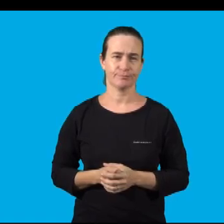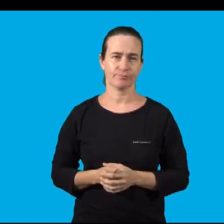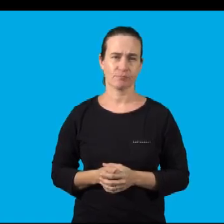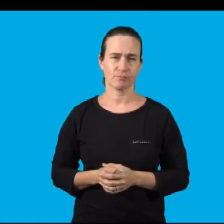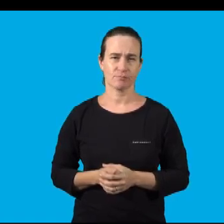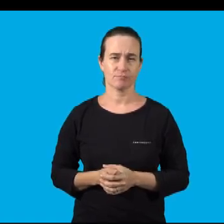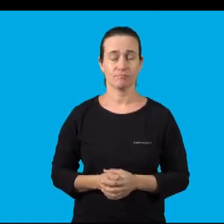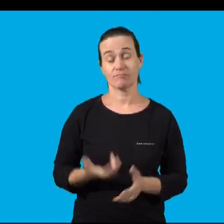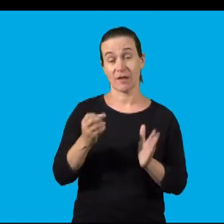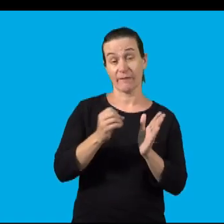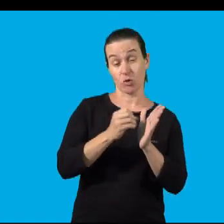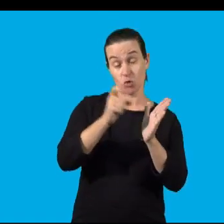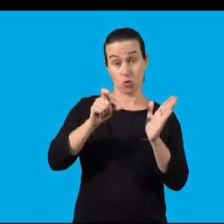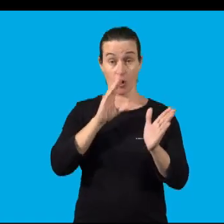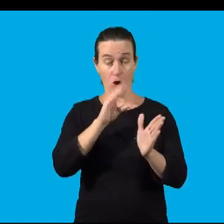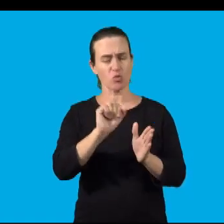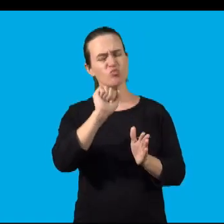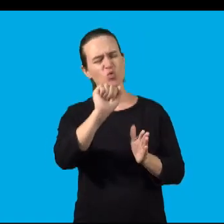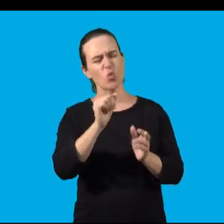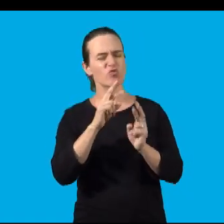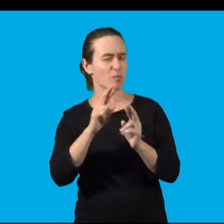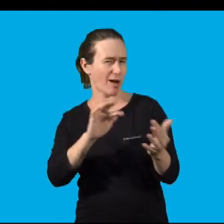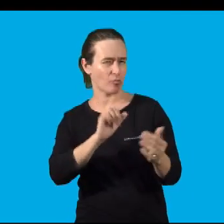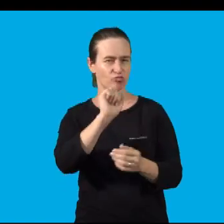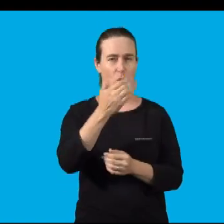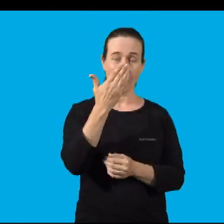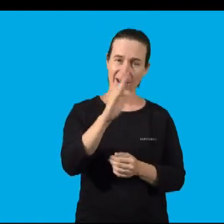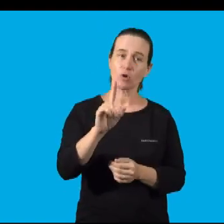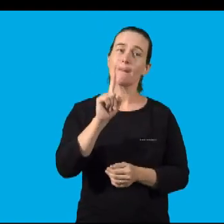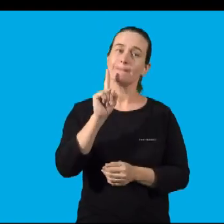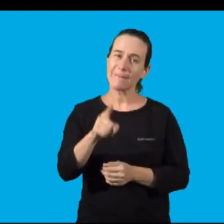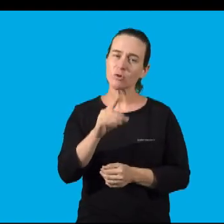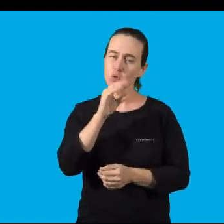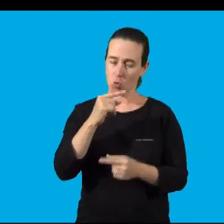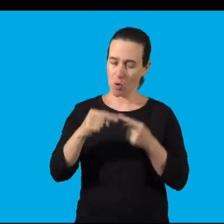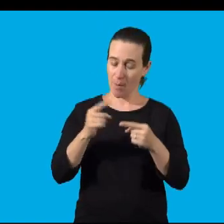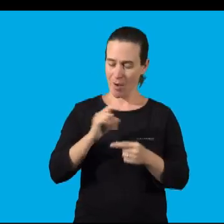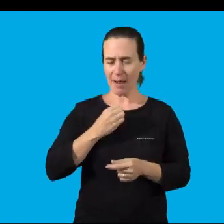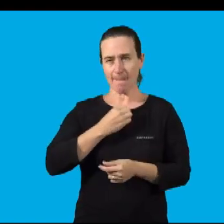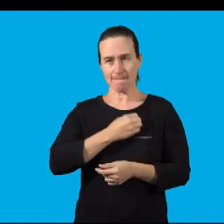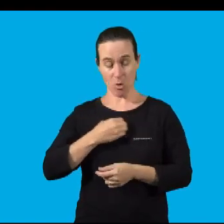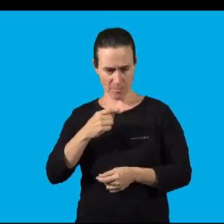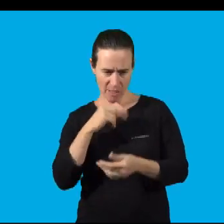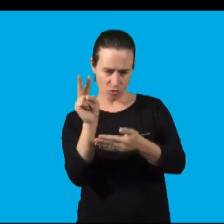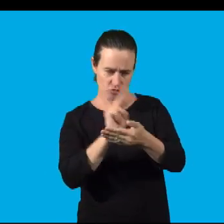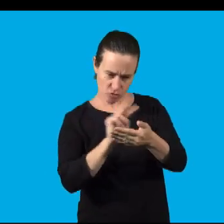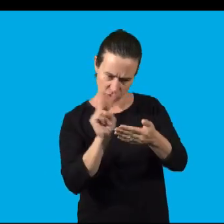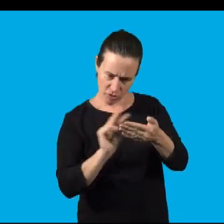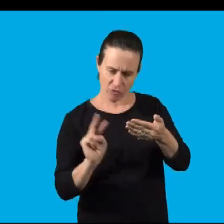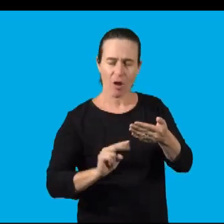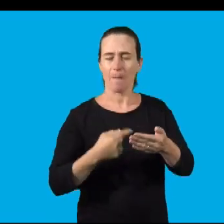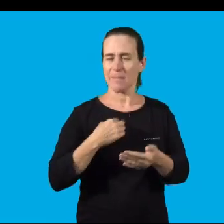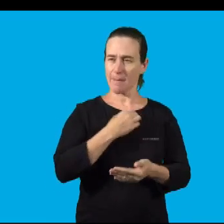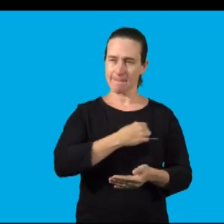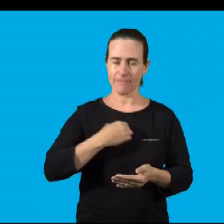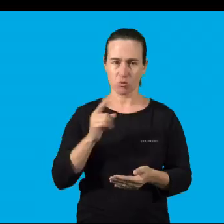If learners are asked for their response or their attitude, they need to mention an emotional feeling that is evoked by what has